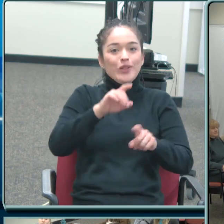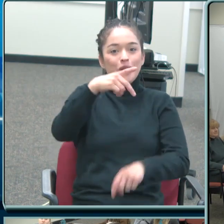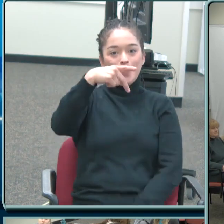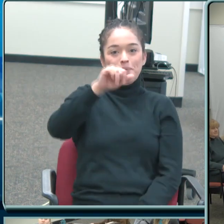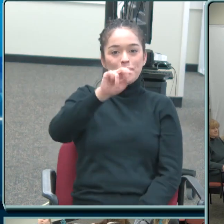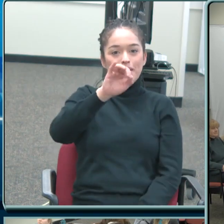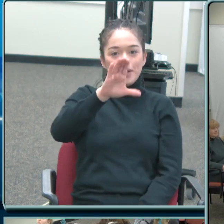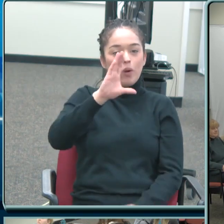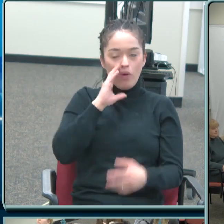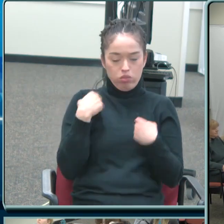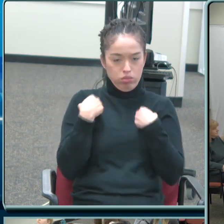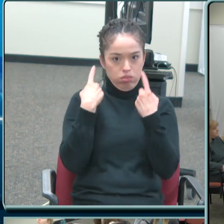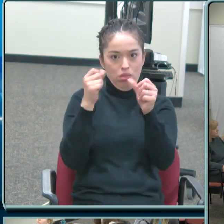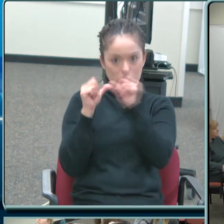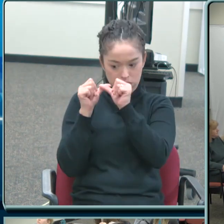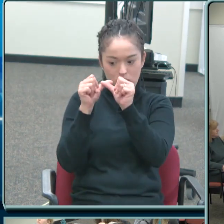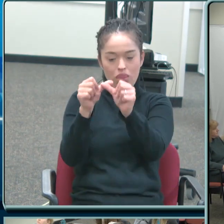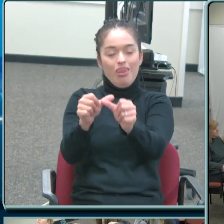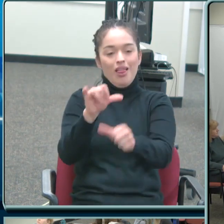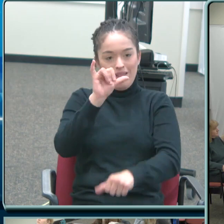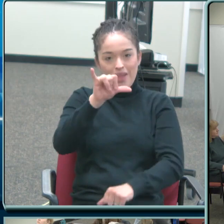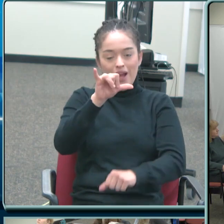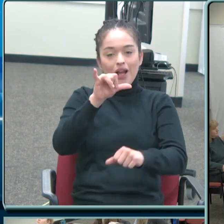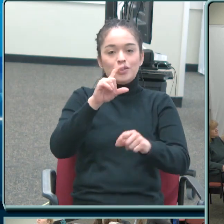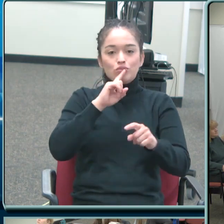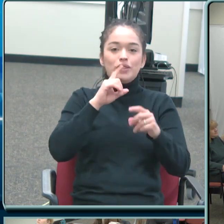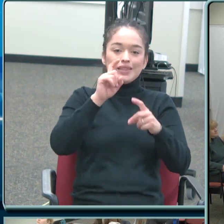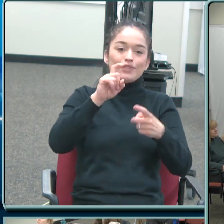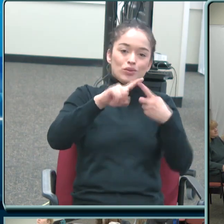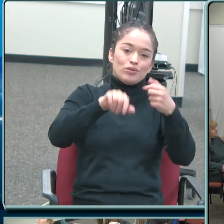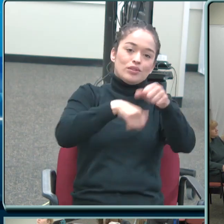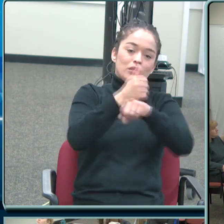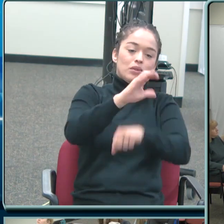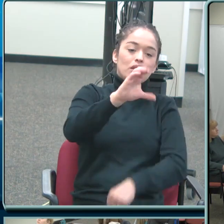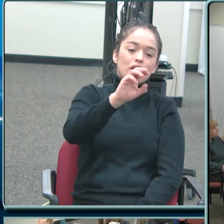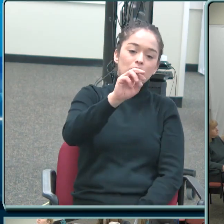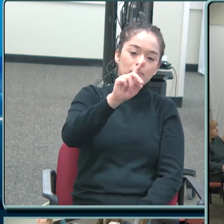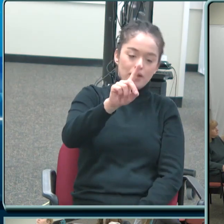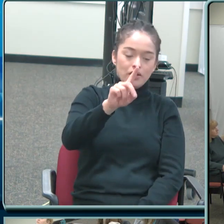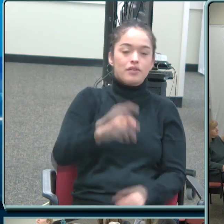last quite a long time in that incident command structure. Next slide.